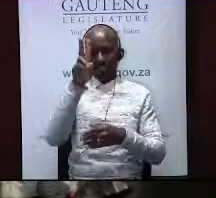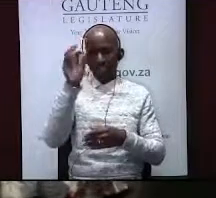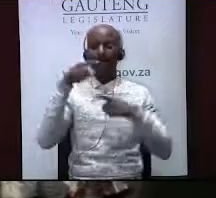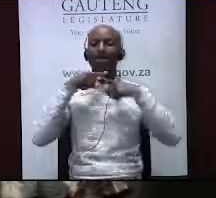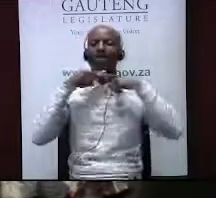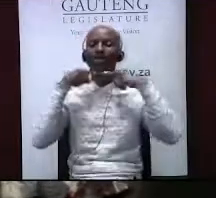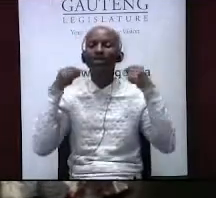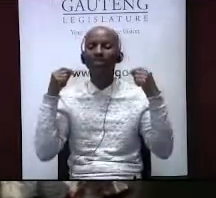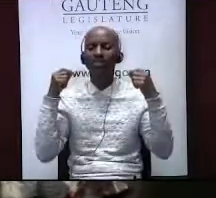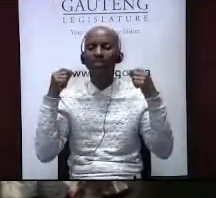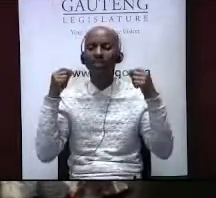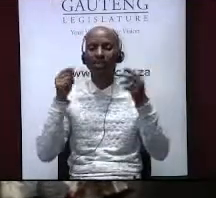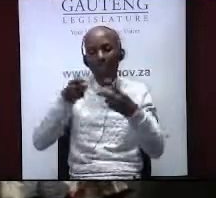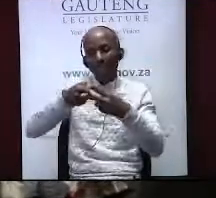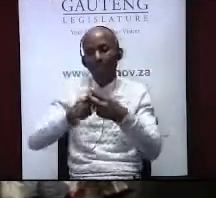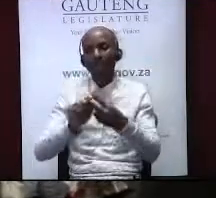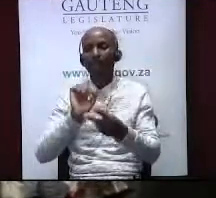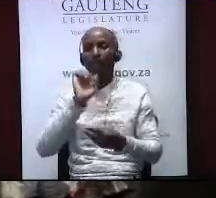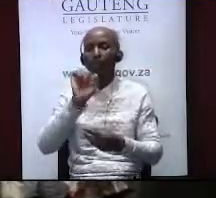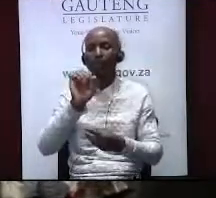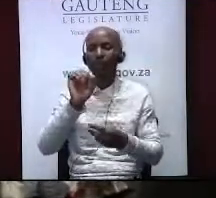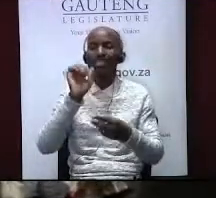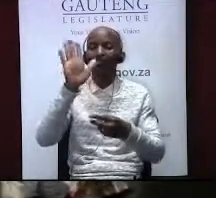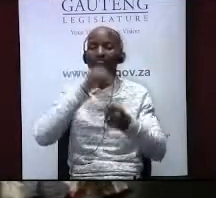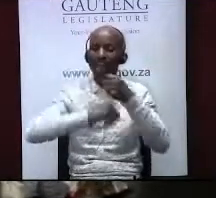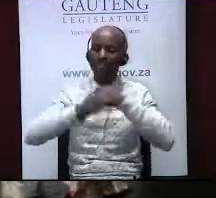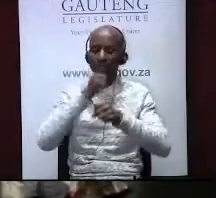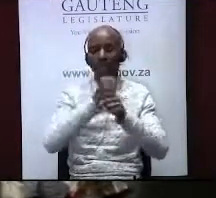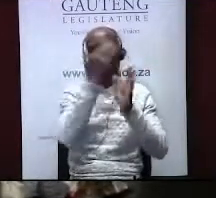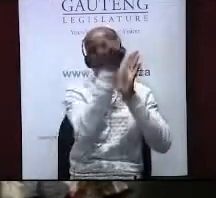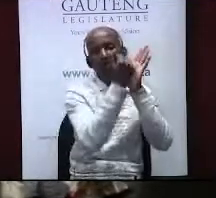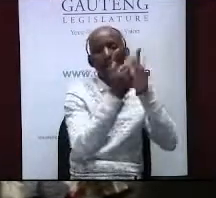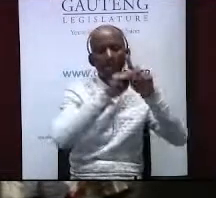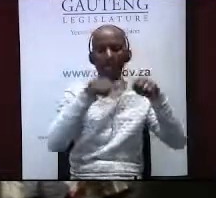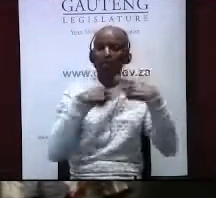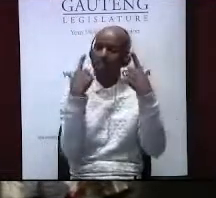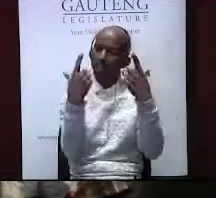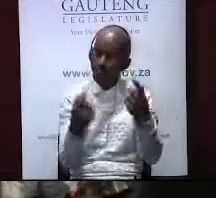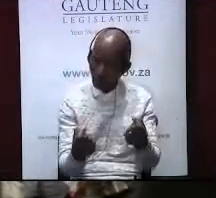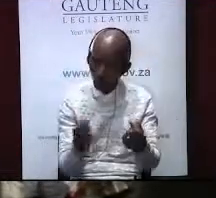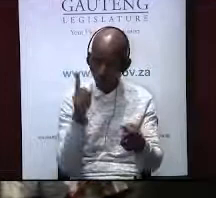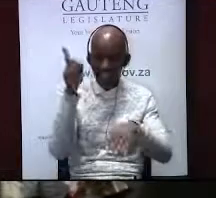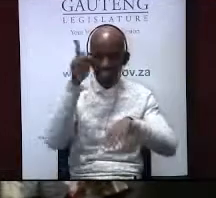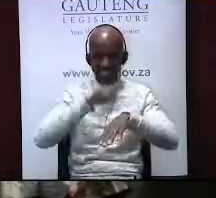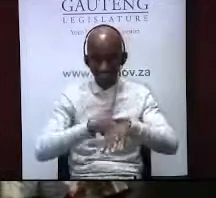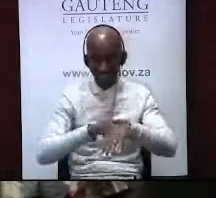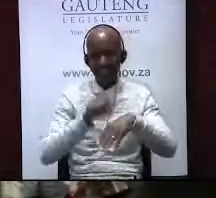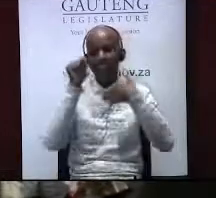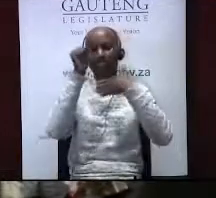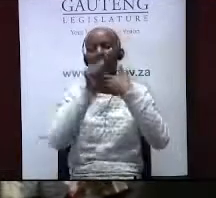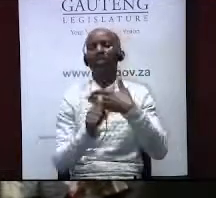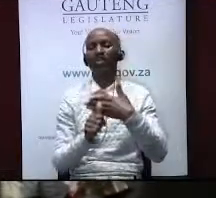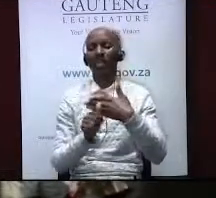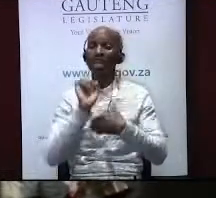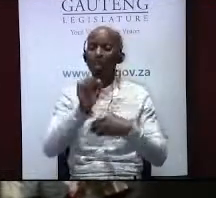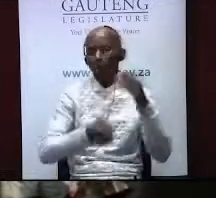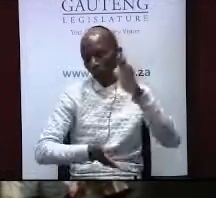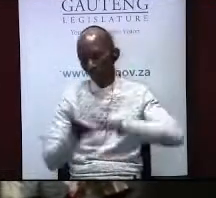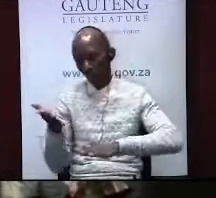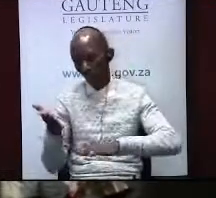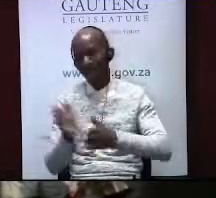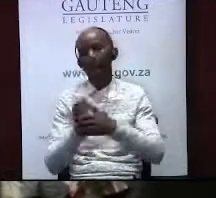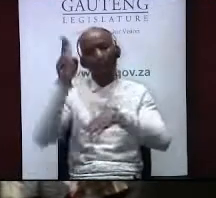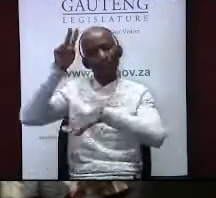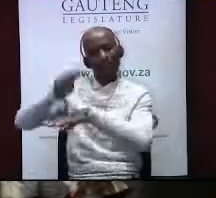pastors. We equip you. It's a 5-year program, but we do it one time in 6 months. And then you go and we